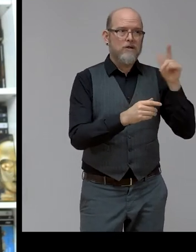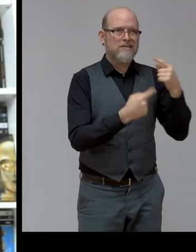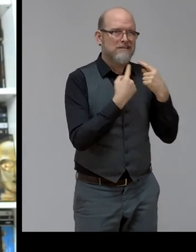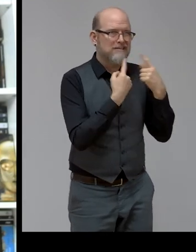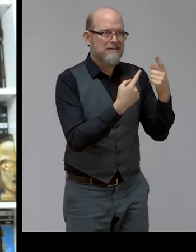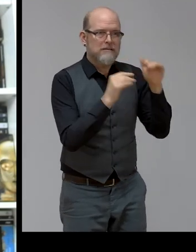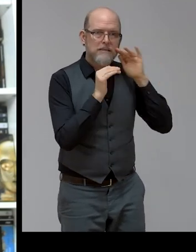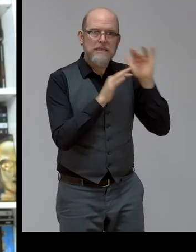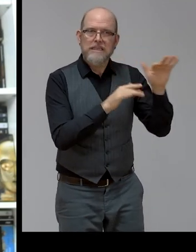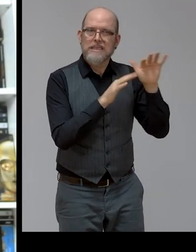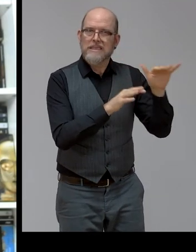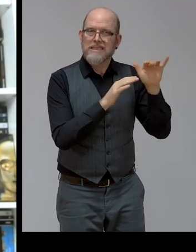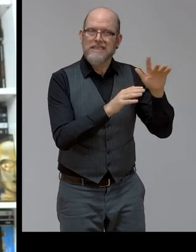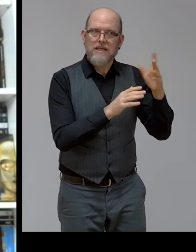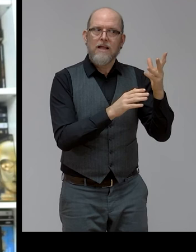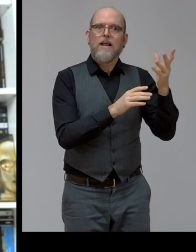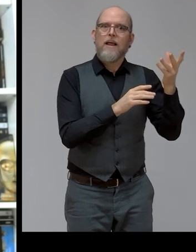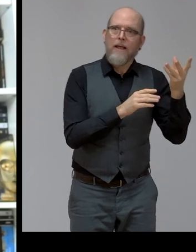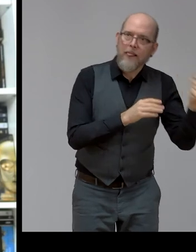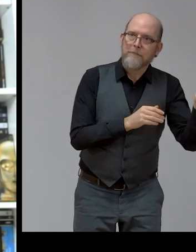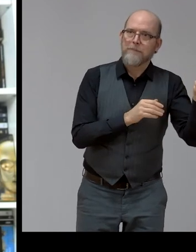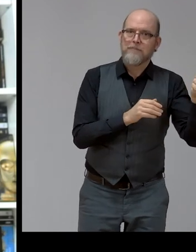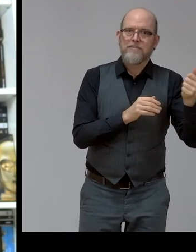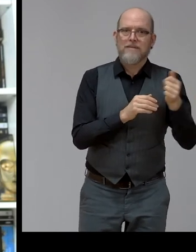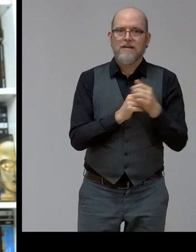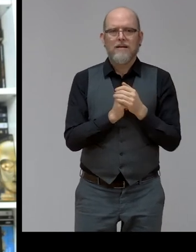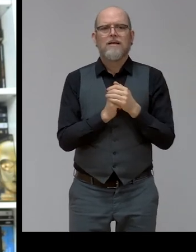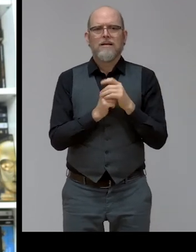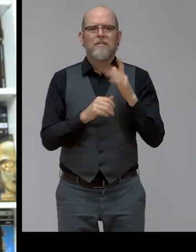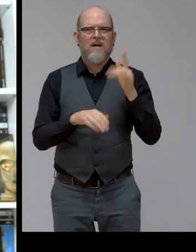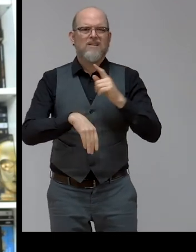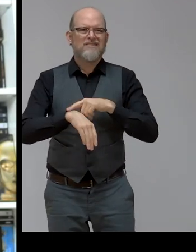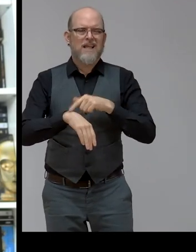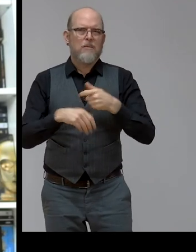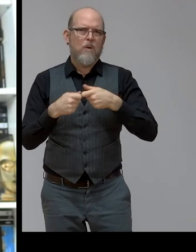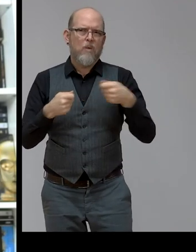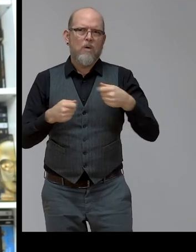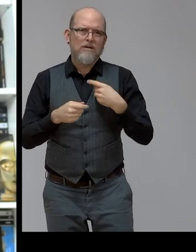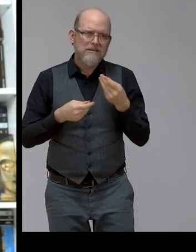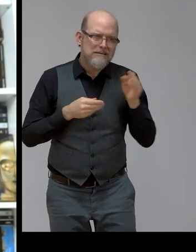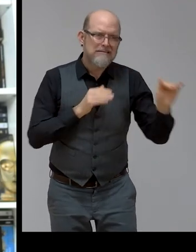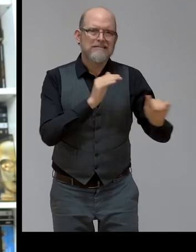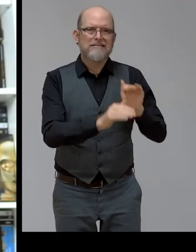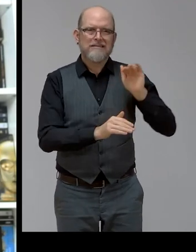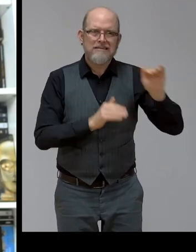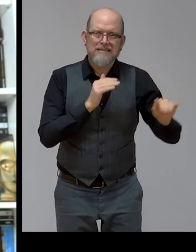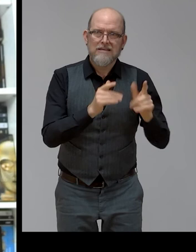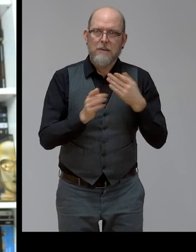really pay a lot of time, attention to companies so that they feel ready to